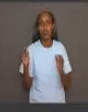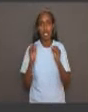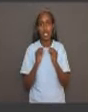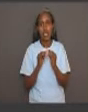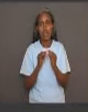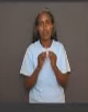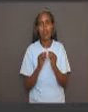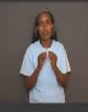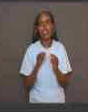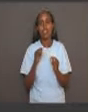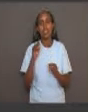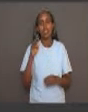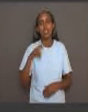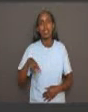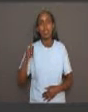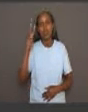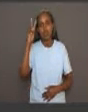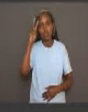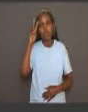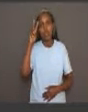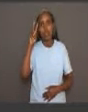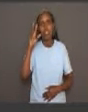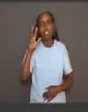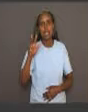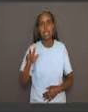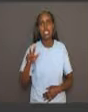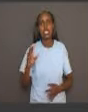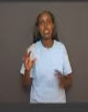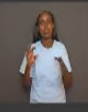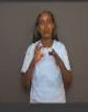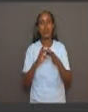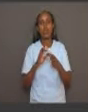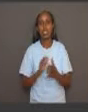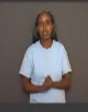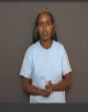sum of the squares of the three coordinates.